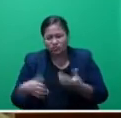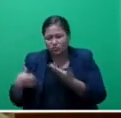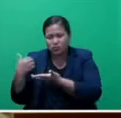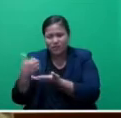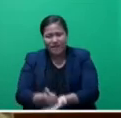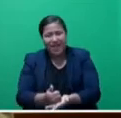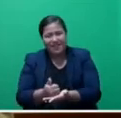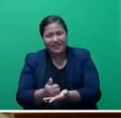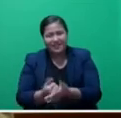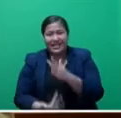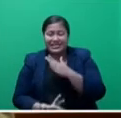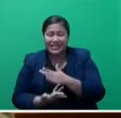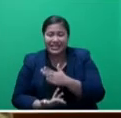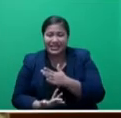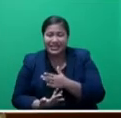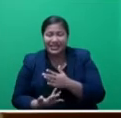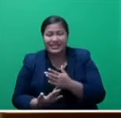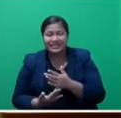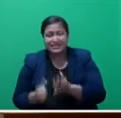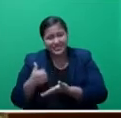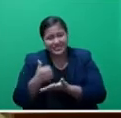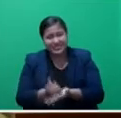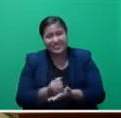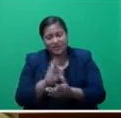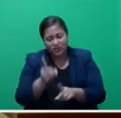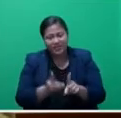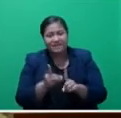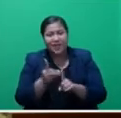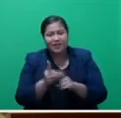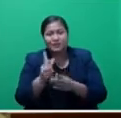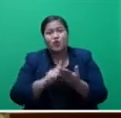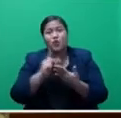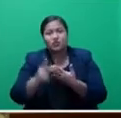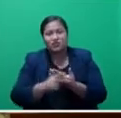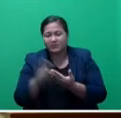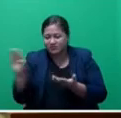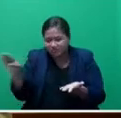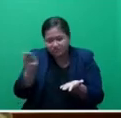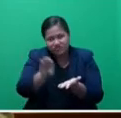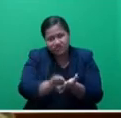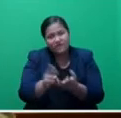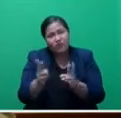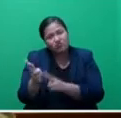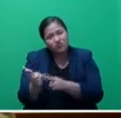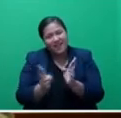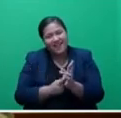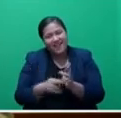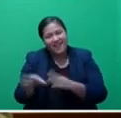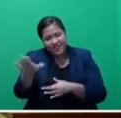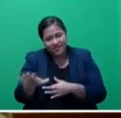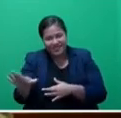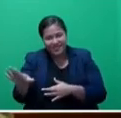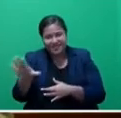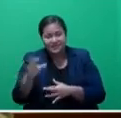technical assistance for community development projects by way of grants and sponsorships. I have deliberately meant to raise this